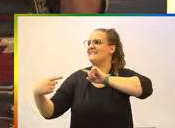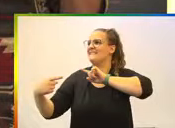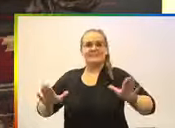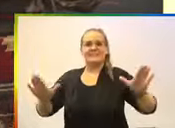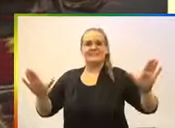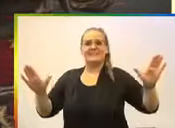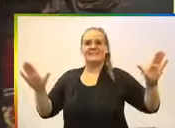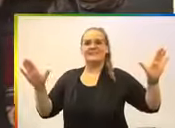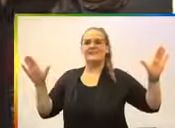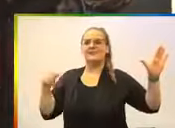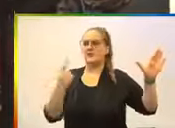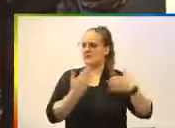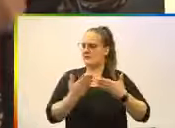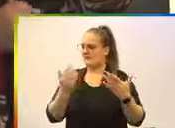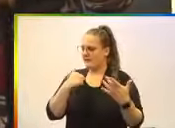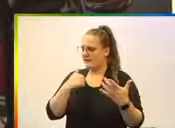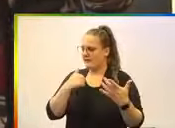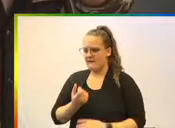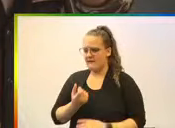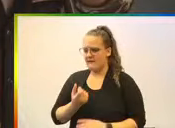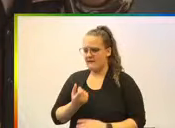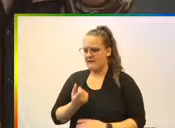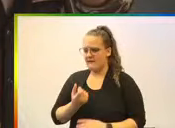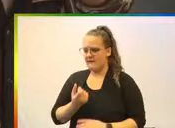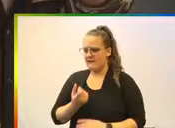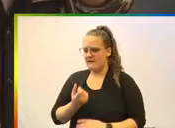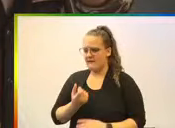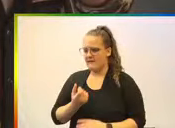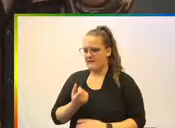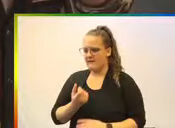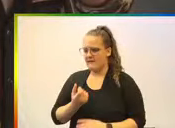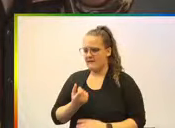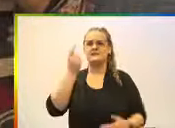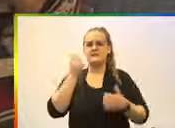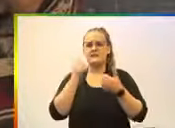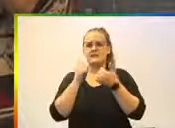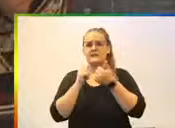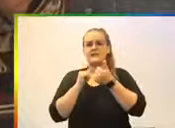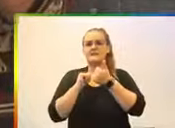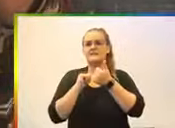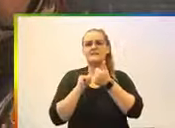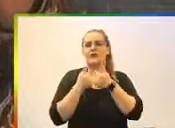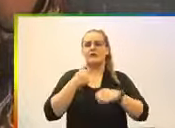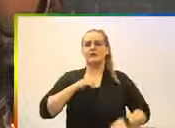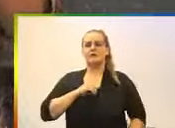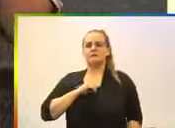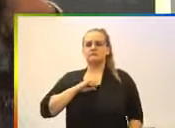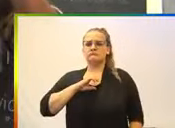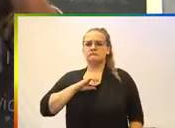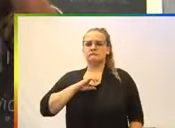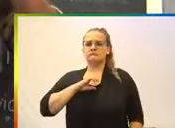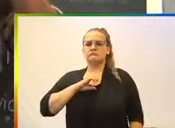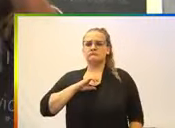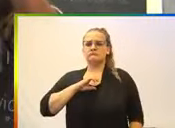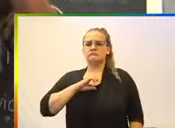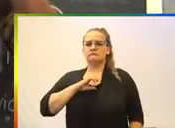don't understand is how you kept your poise when